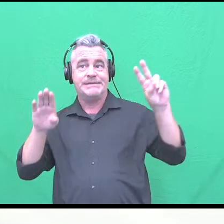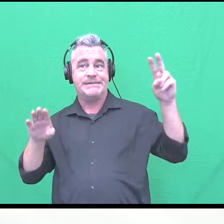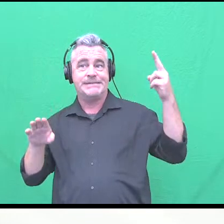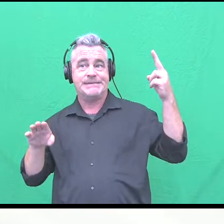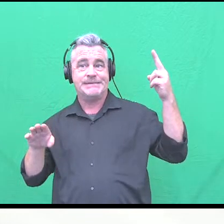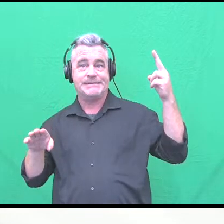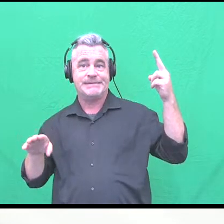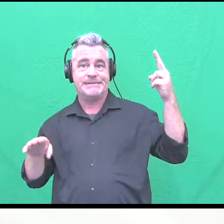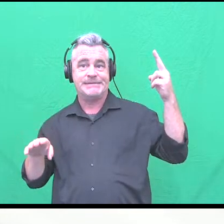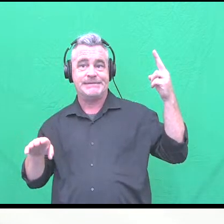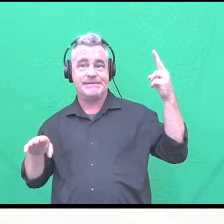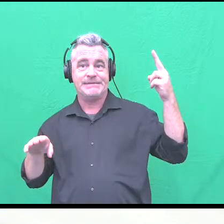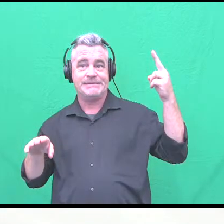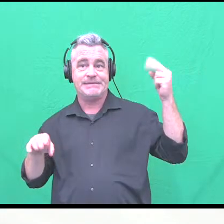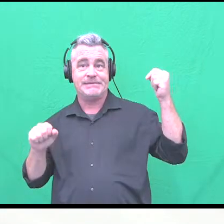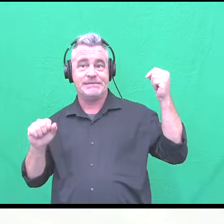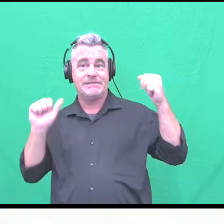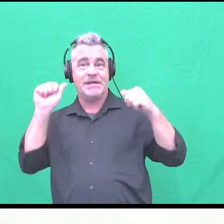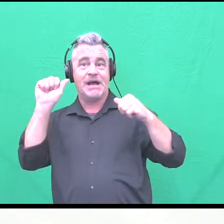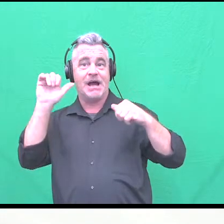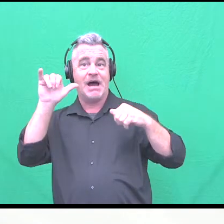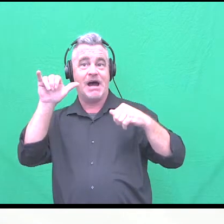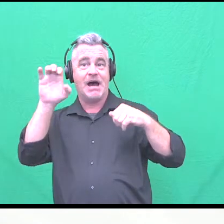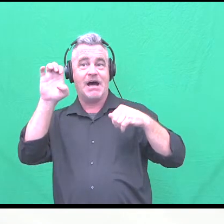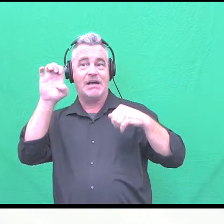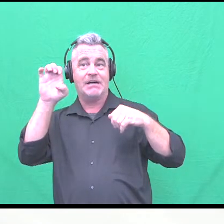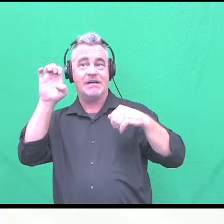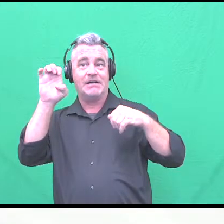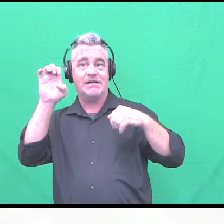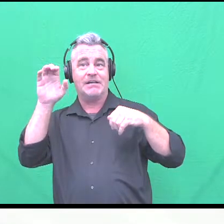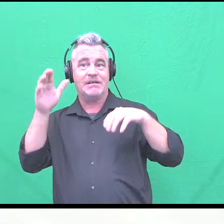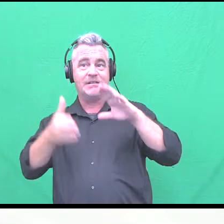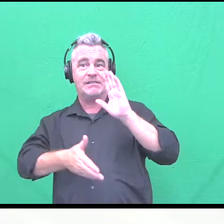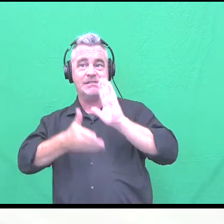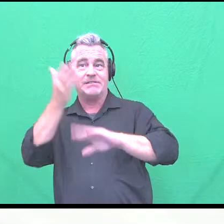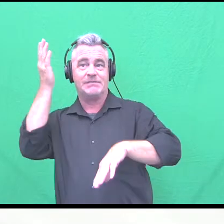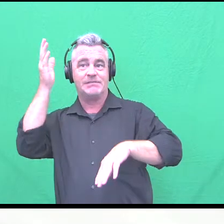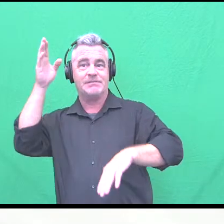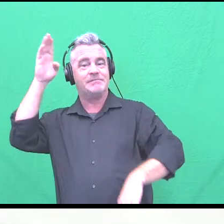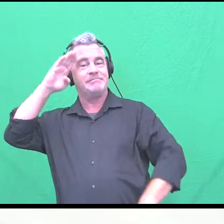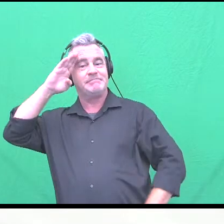Second. Thank you. All those in favor? Aye. Aye. And we are adjourned. Thank you.